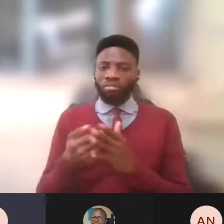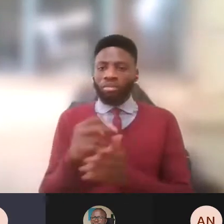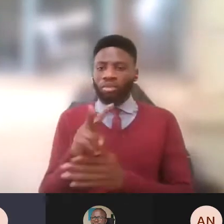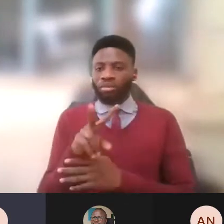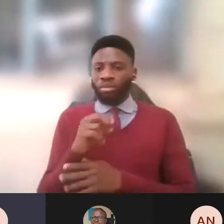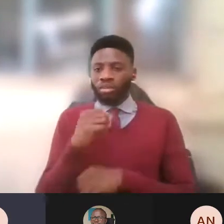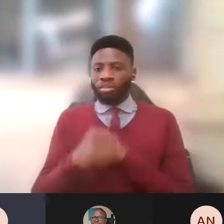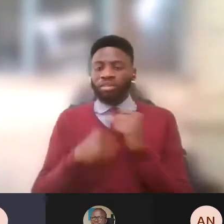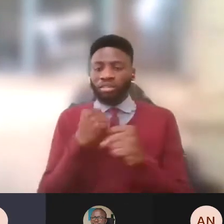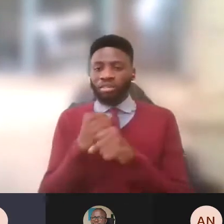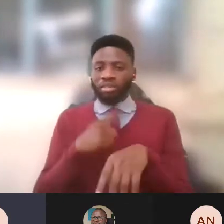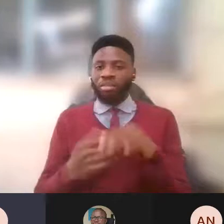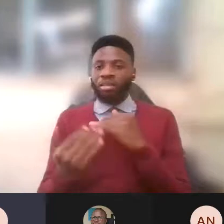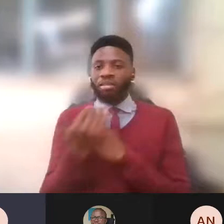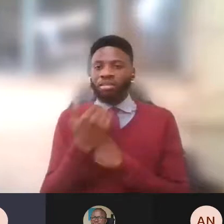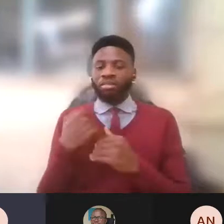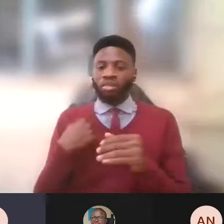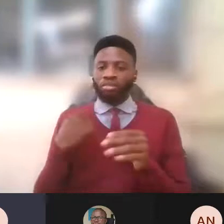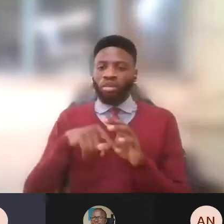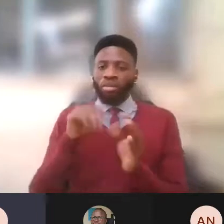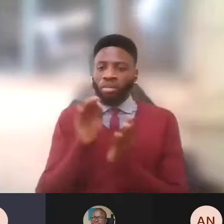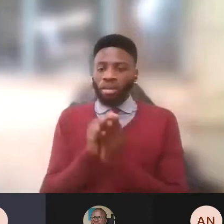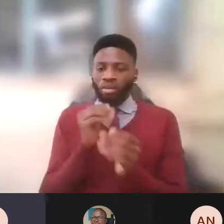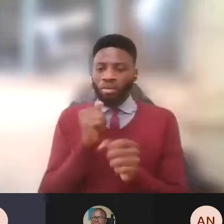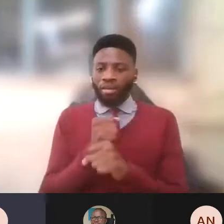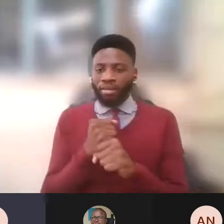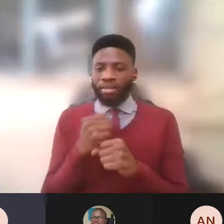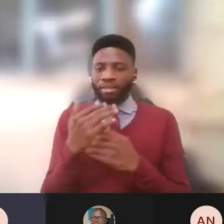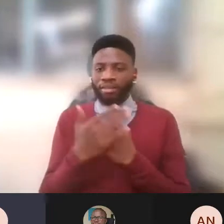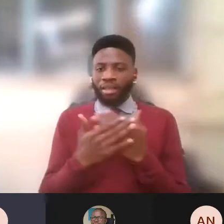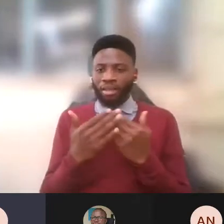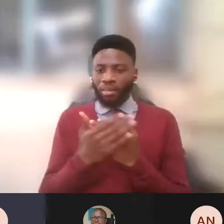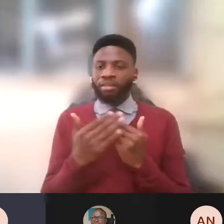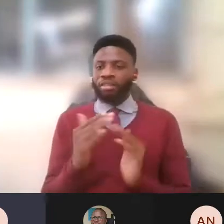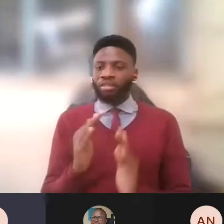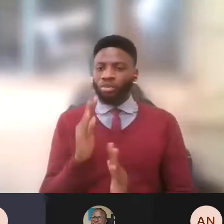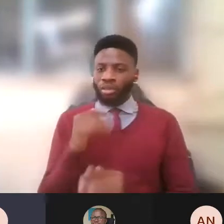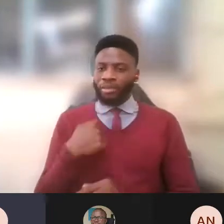Ellie, we still cannot hear you. Probably you're joining from another device.